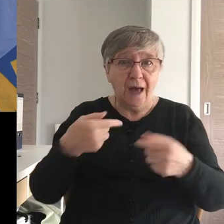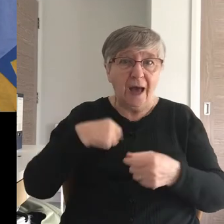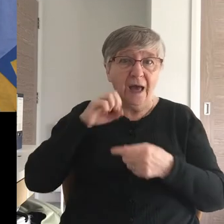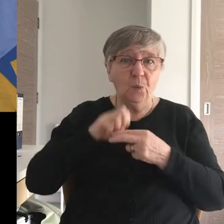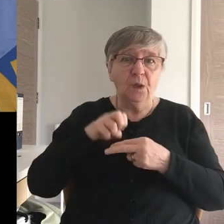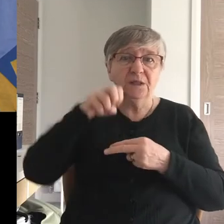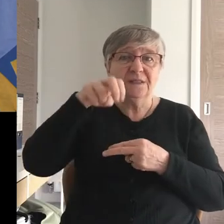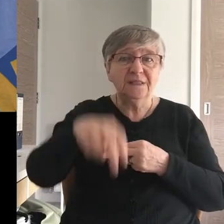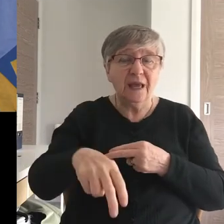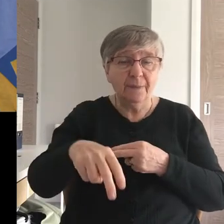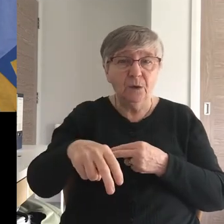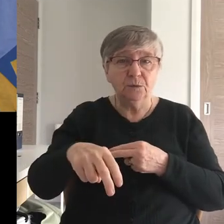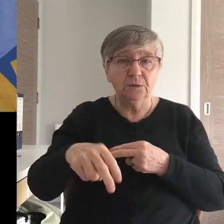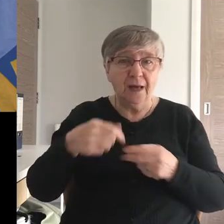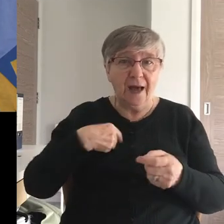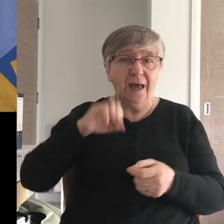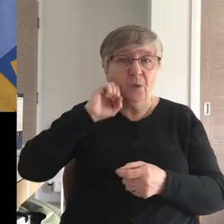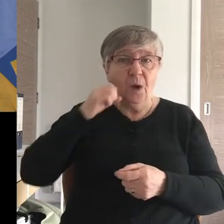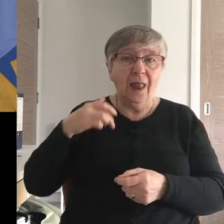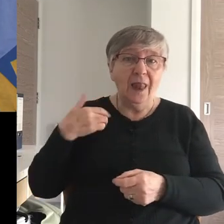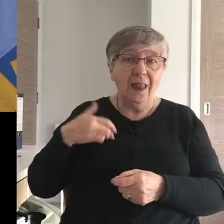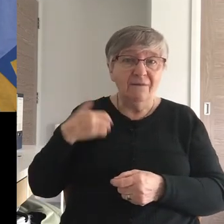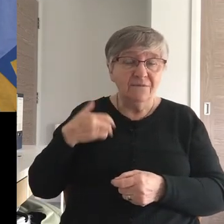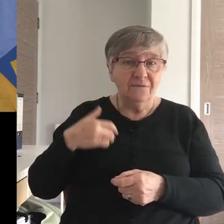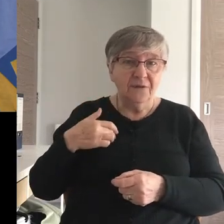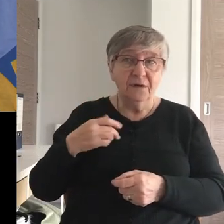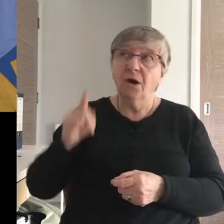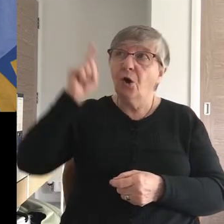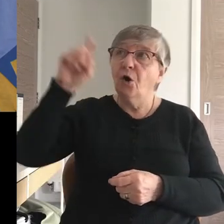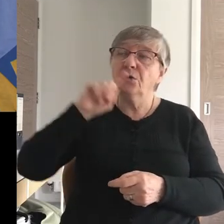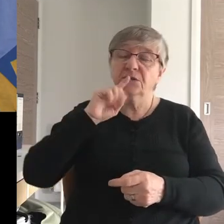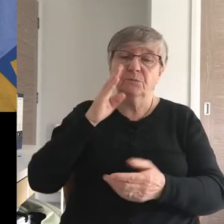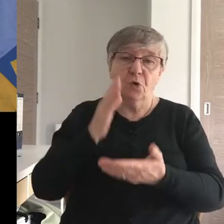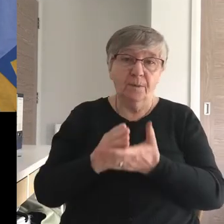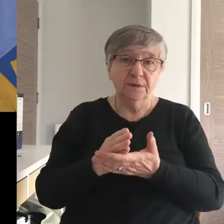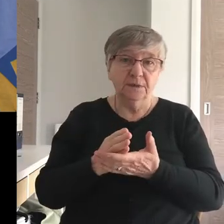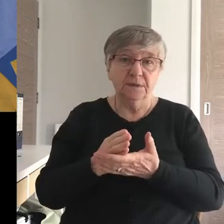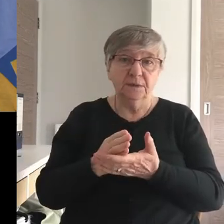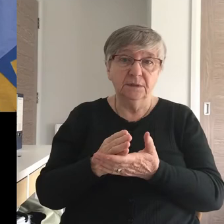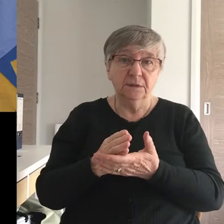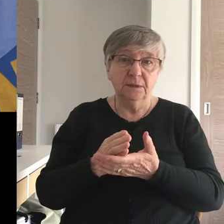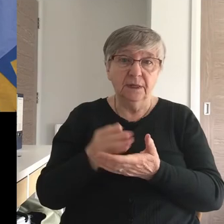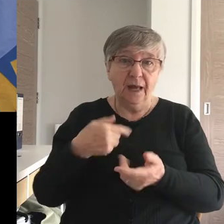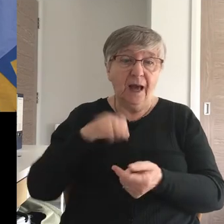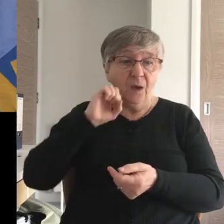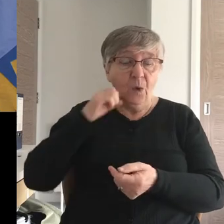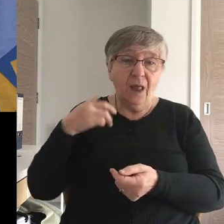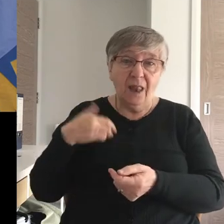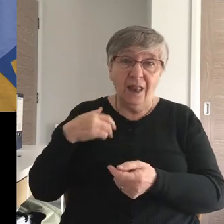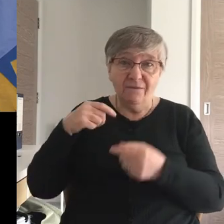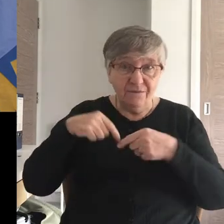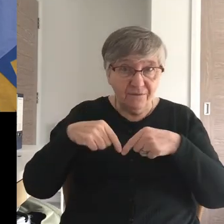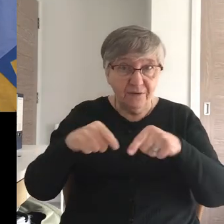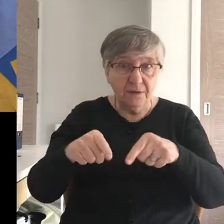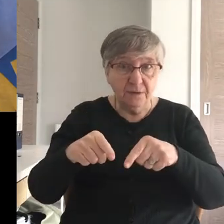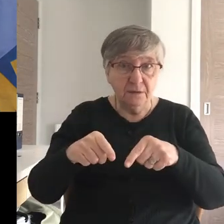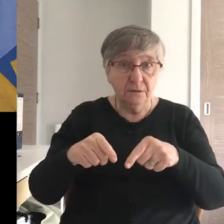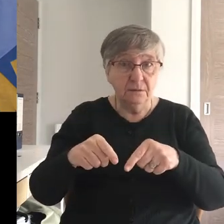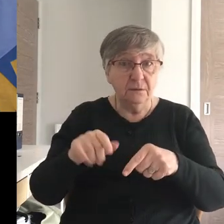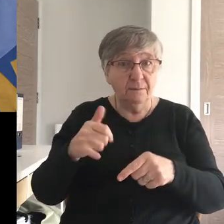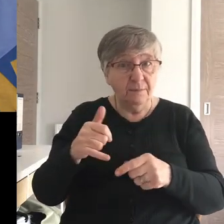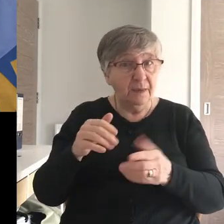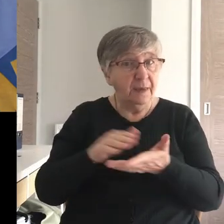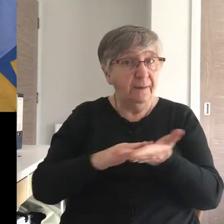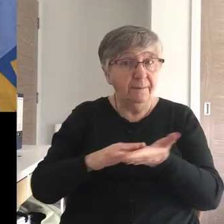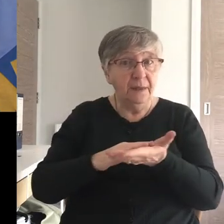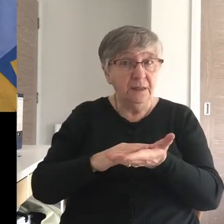out, I'm going to live out the promises of God, and I'm going to live them out even when it means putting myself